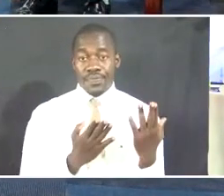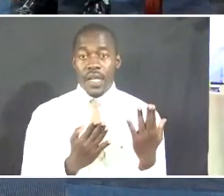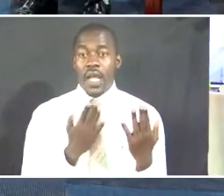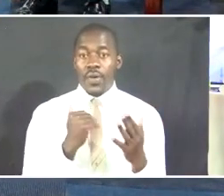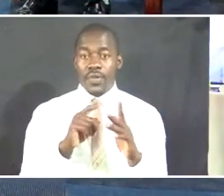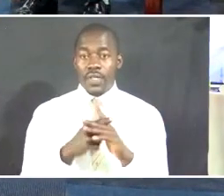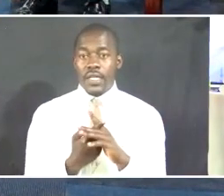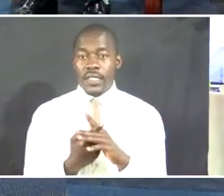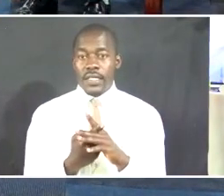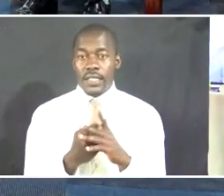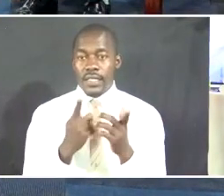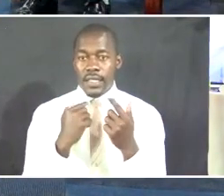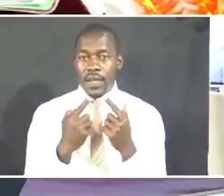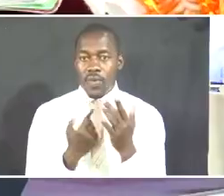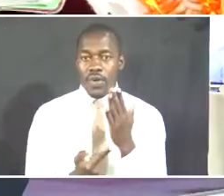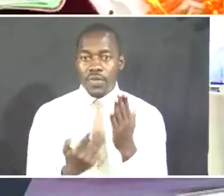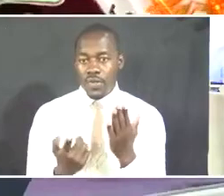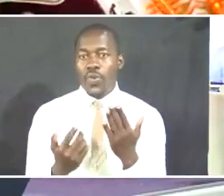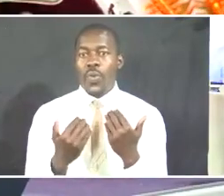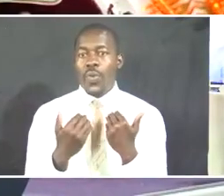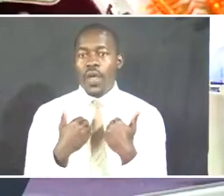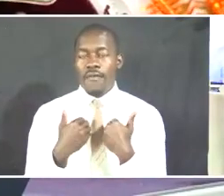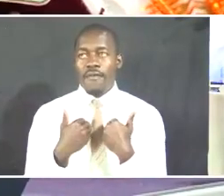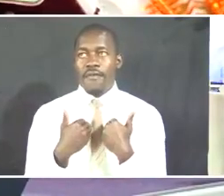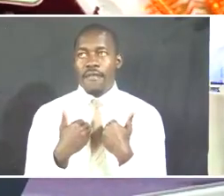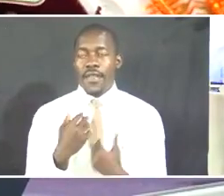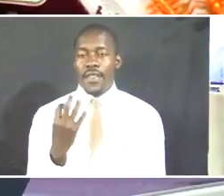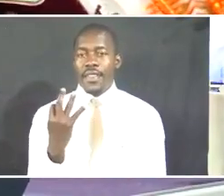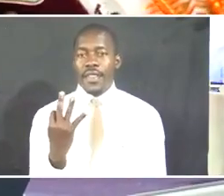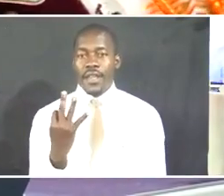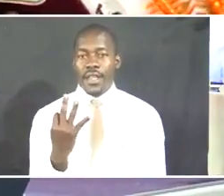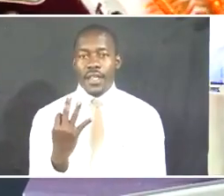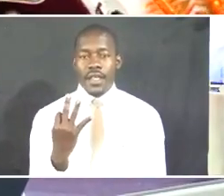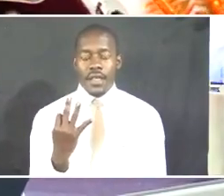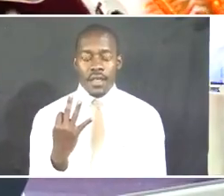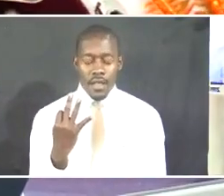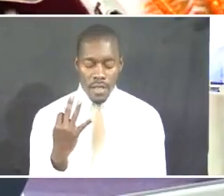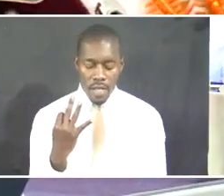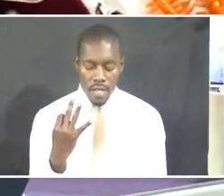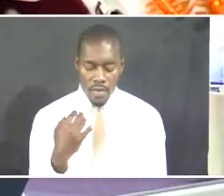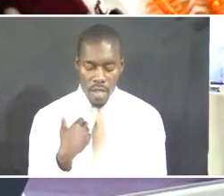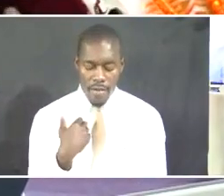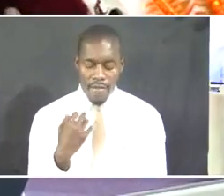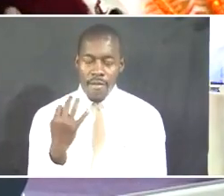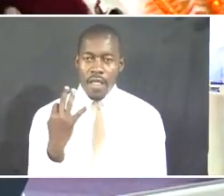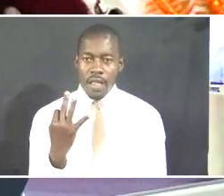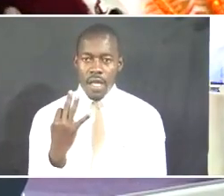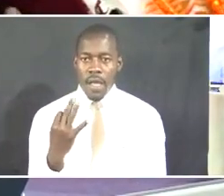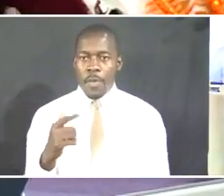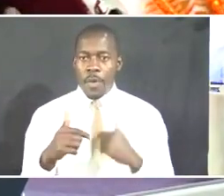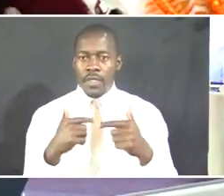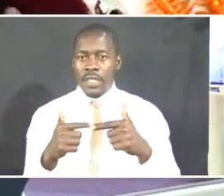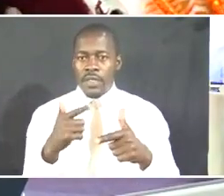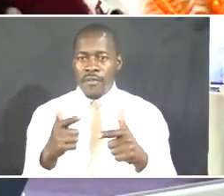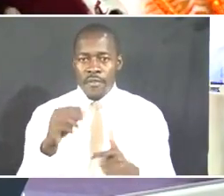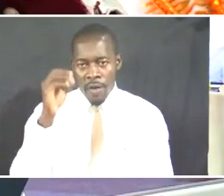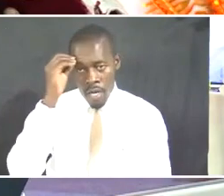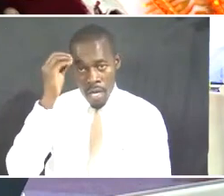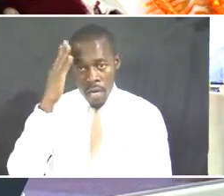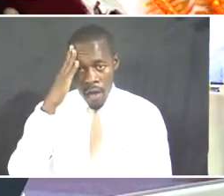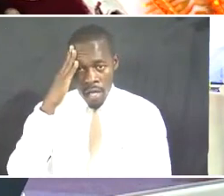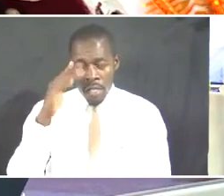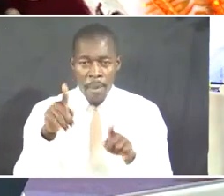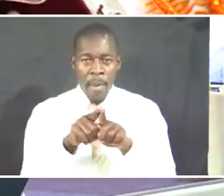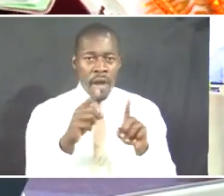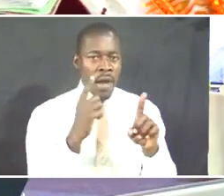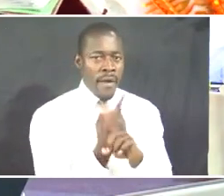saying that we have three agencies of education, and each agency has a role